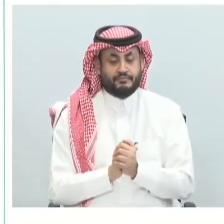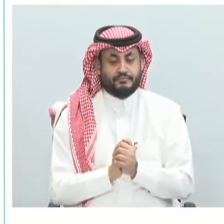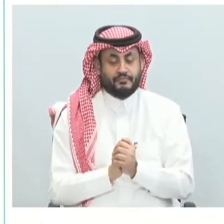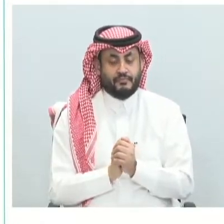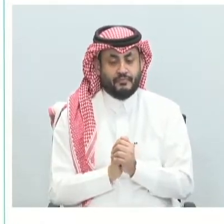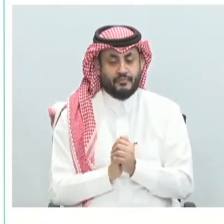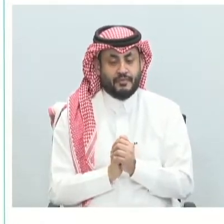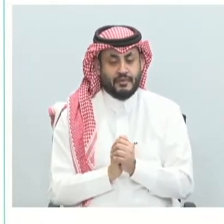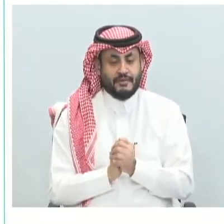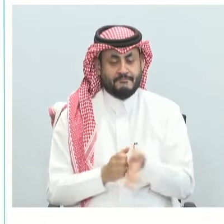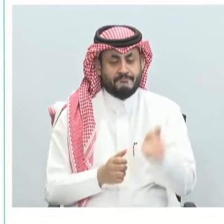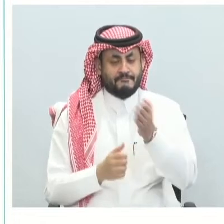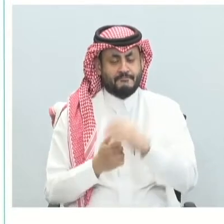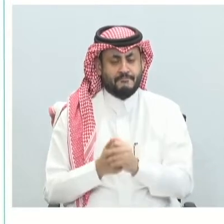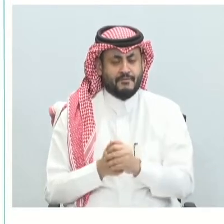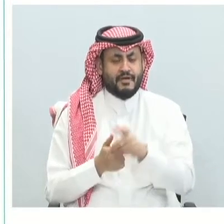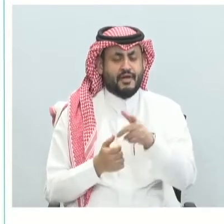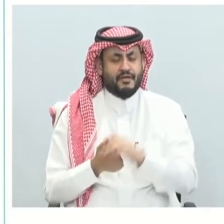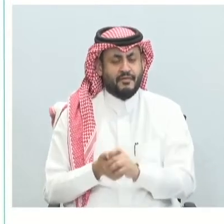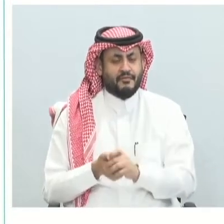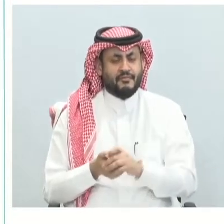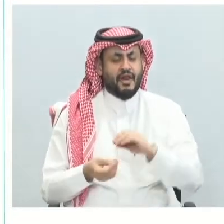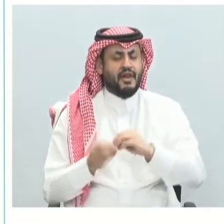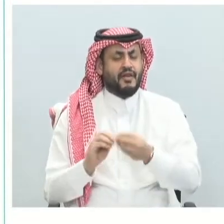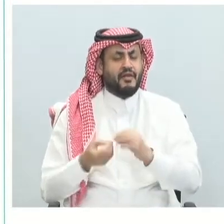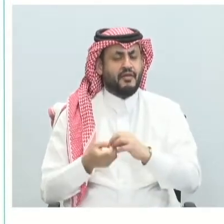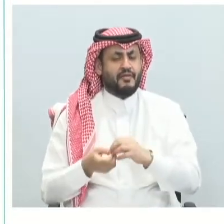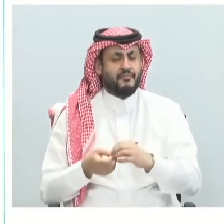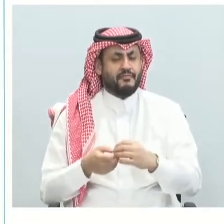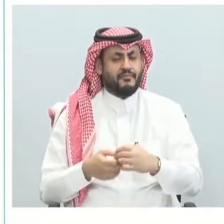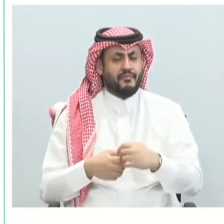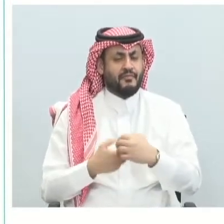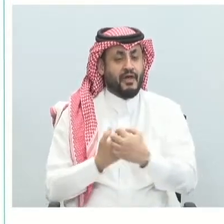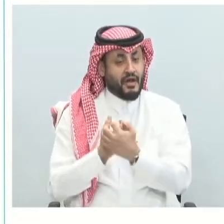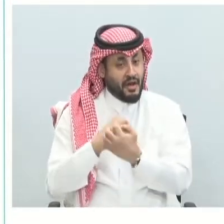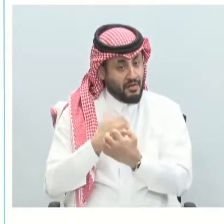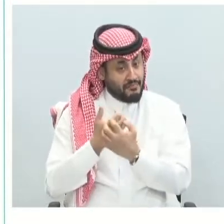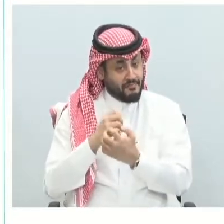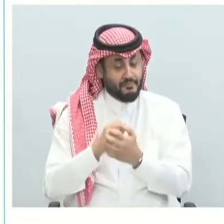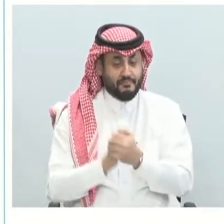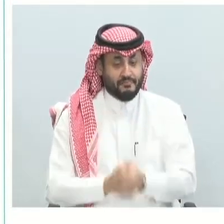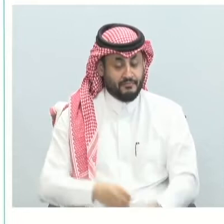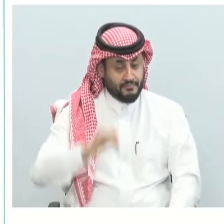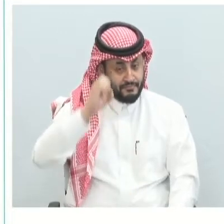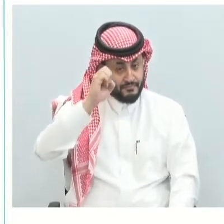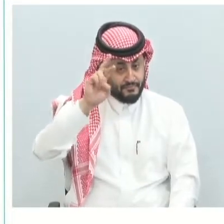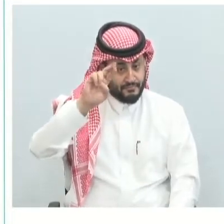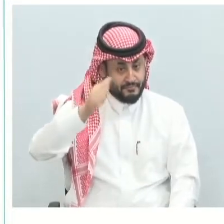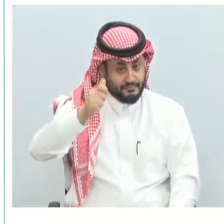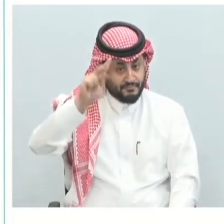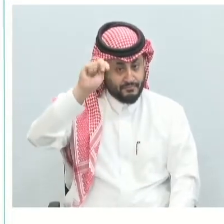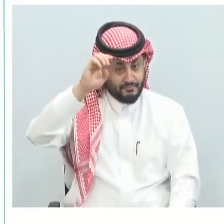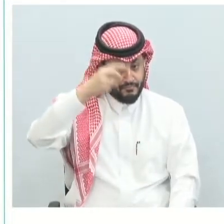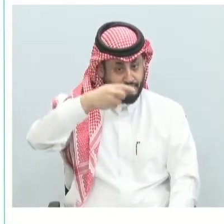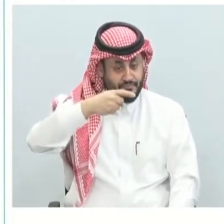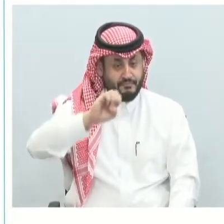purple, excellent. After that, we have this fruit, yes. This is orange. Excellent.